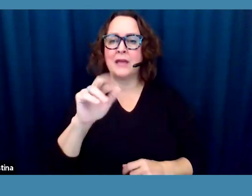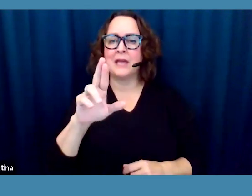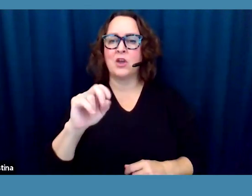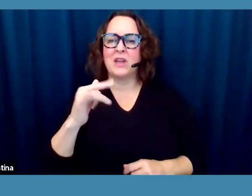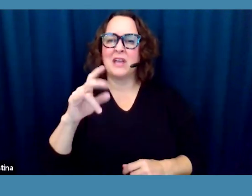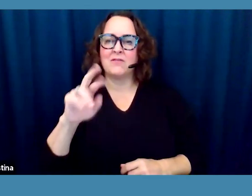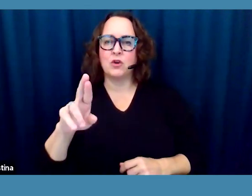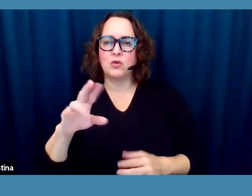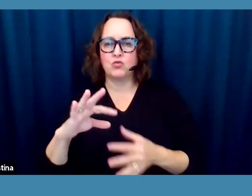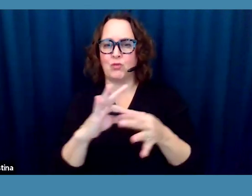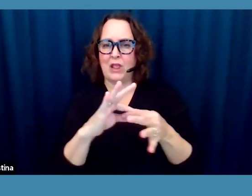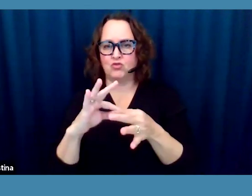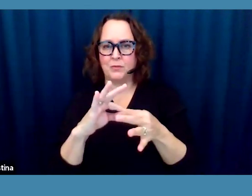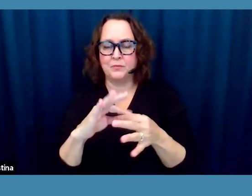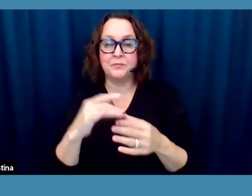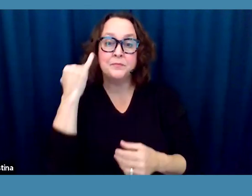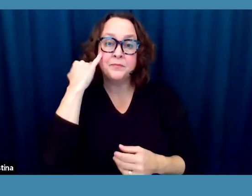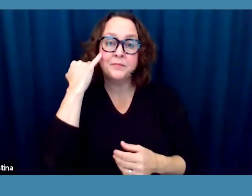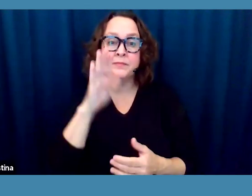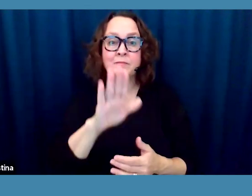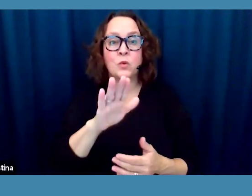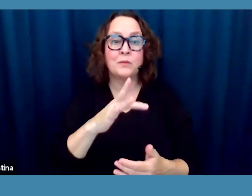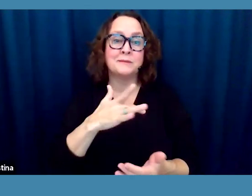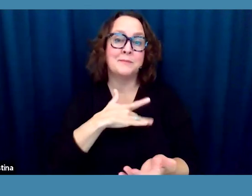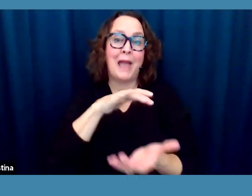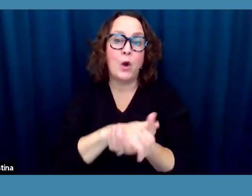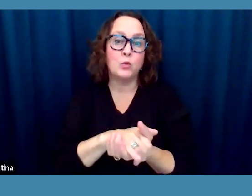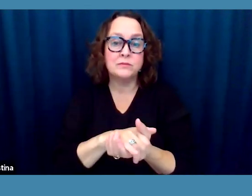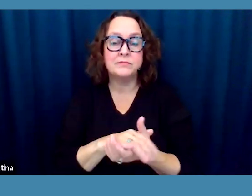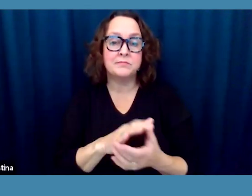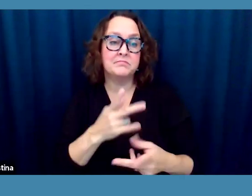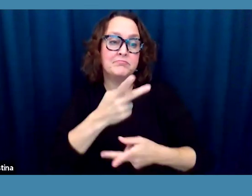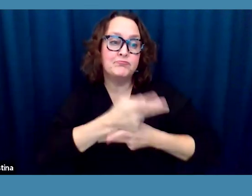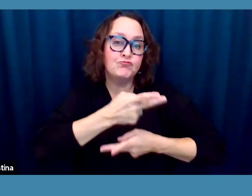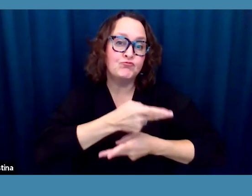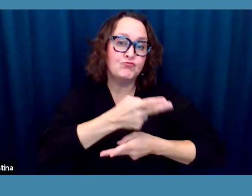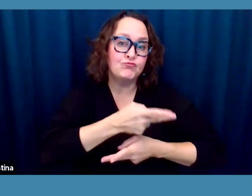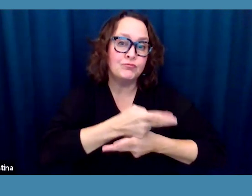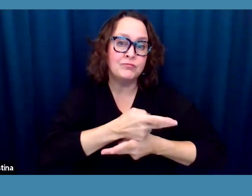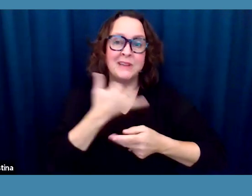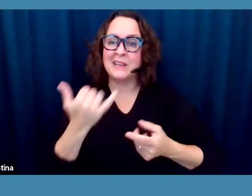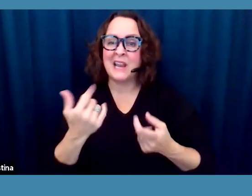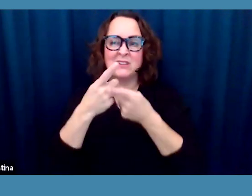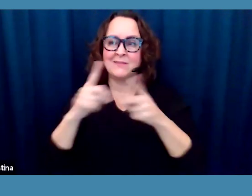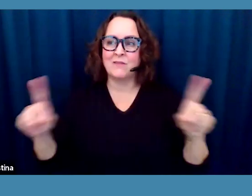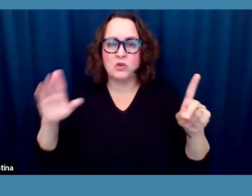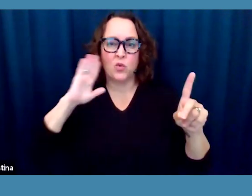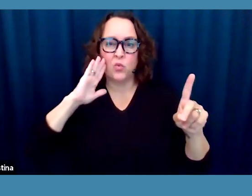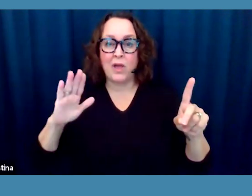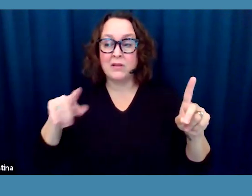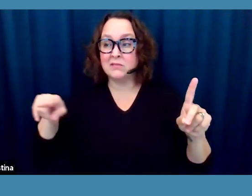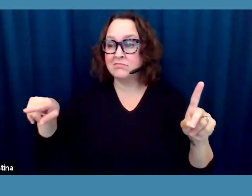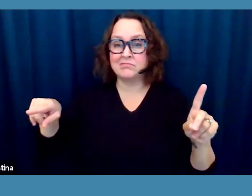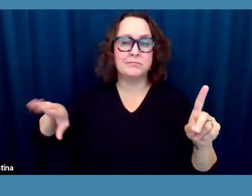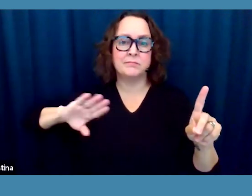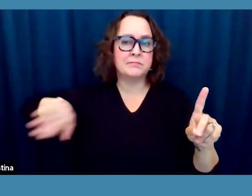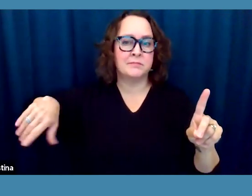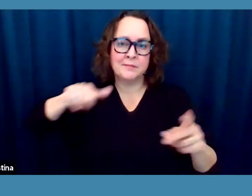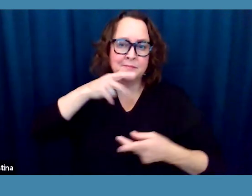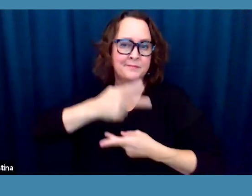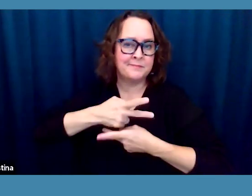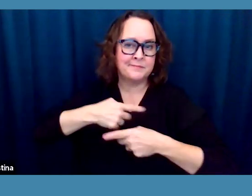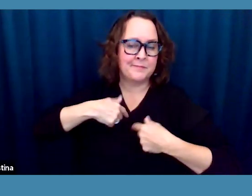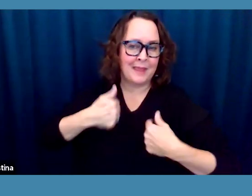relationship. Say your spouse was your caregiver and now you are divorcing. So you will no longer have your